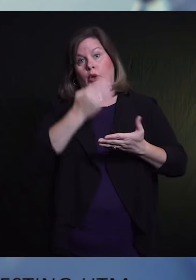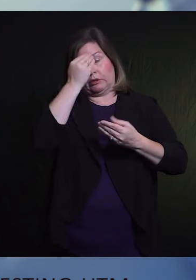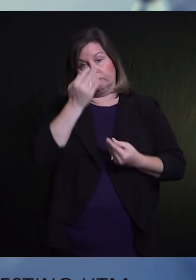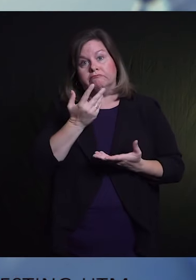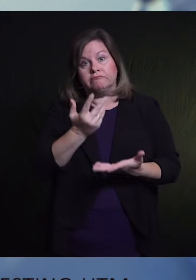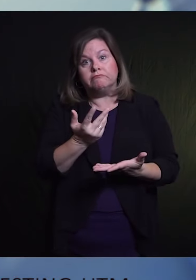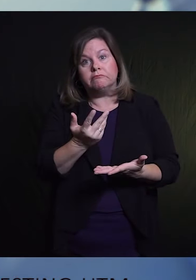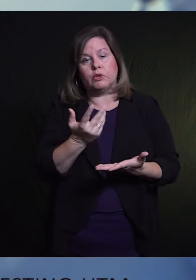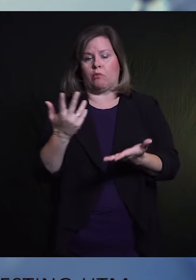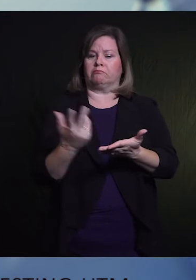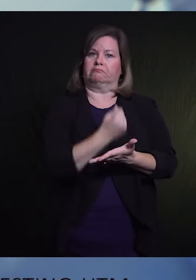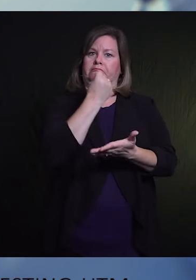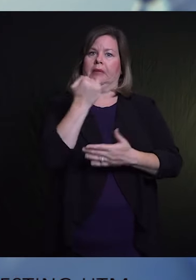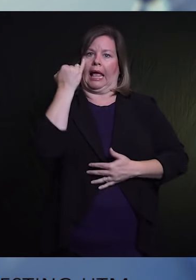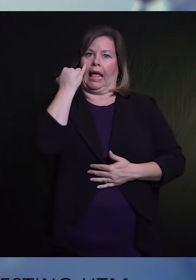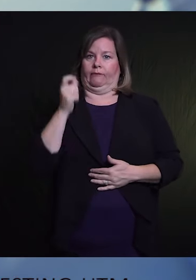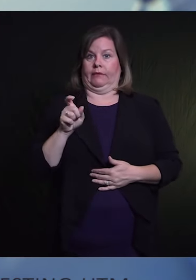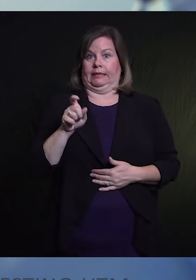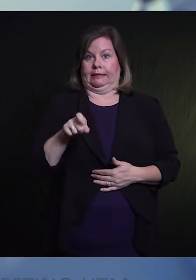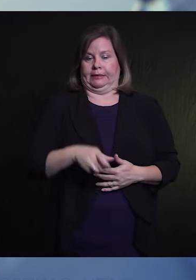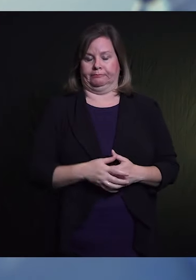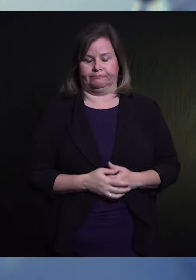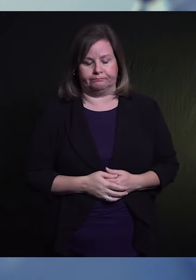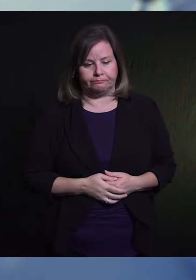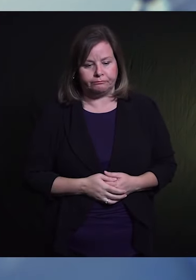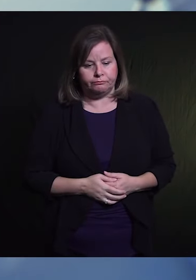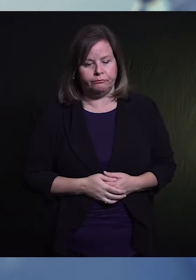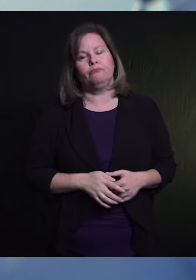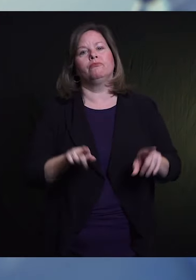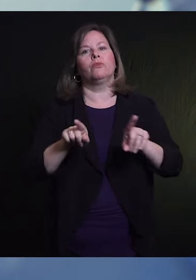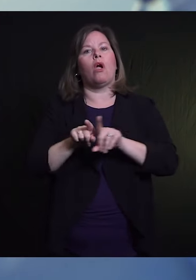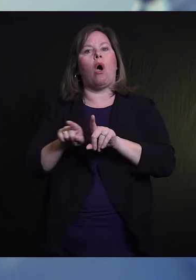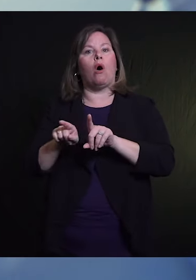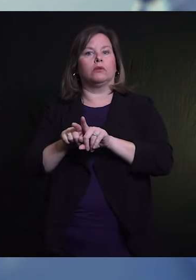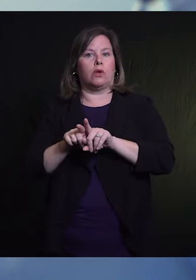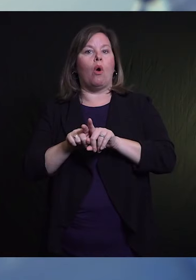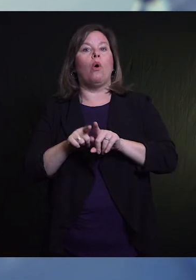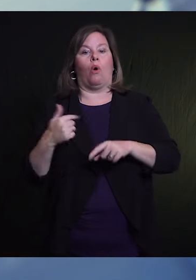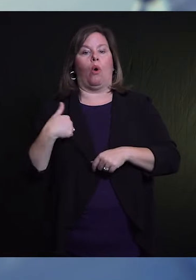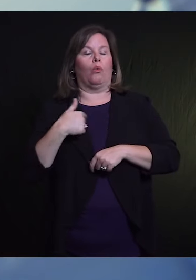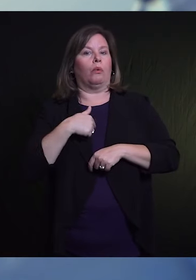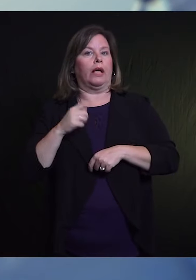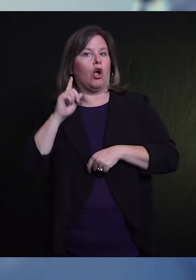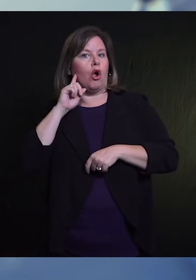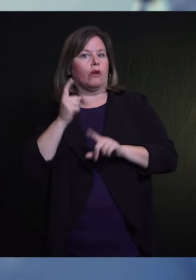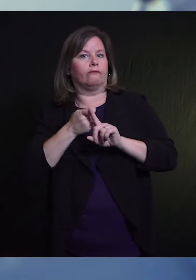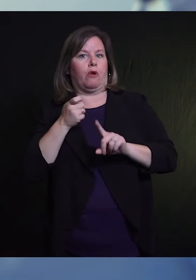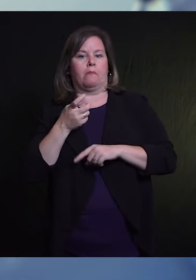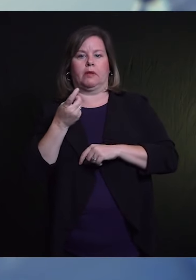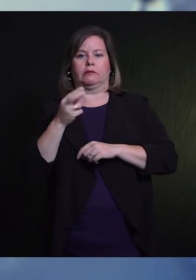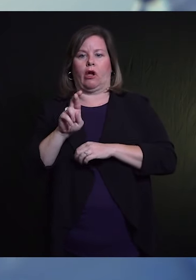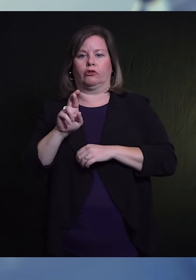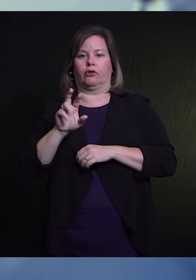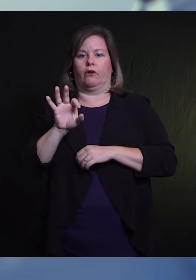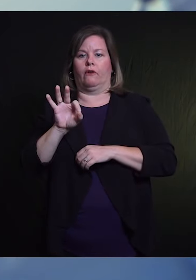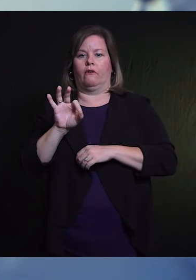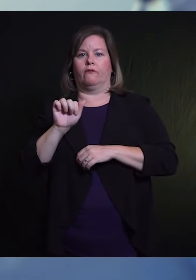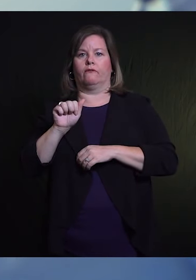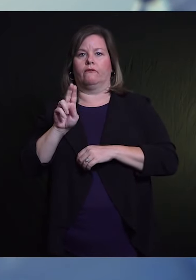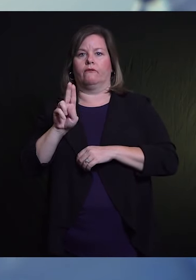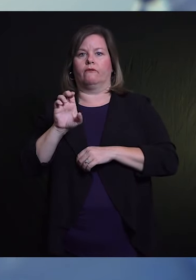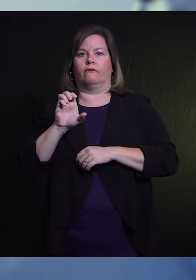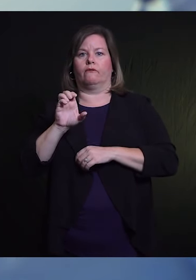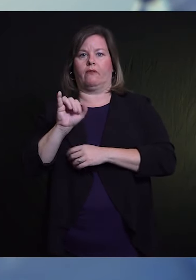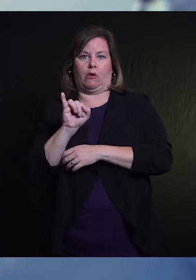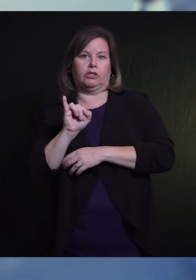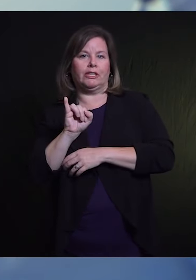to take advantage of that as you need. Some more good news. We heard from Dr. Fauci this morning, and he is saying that